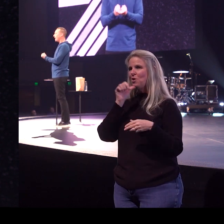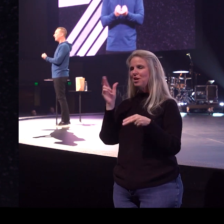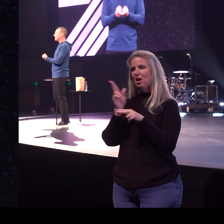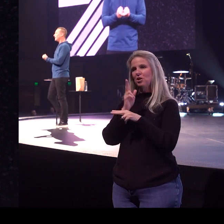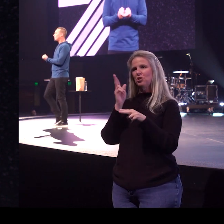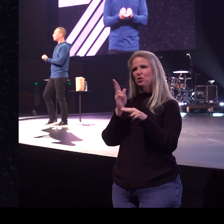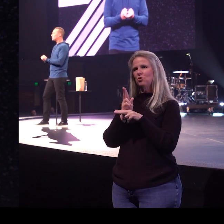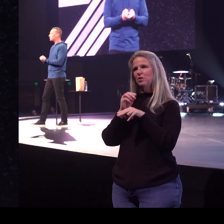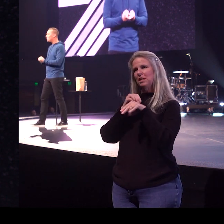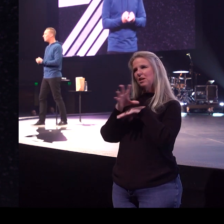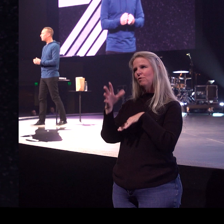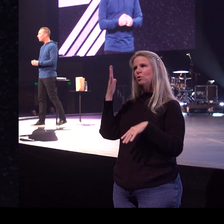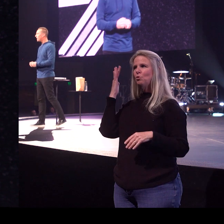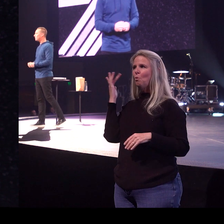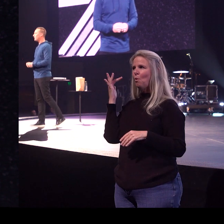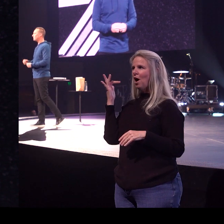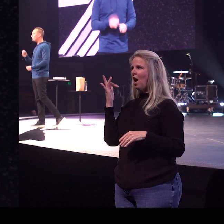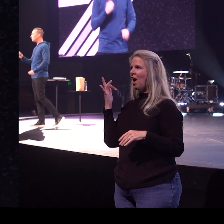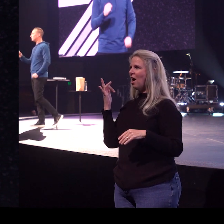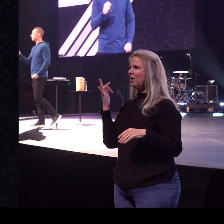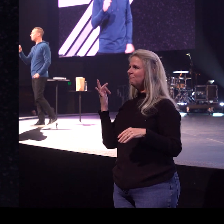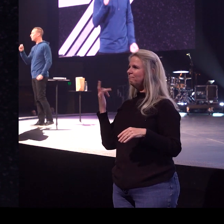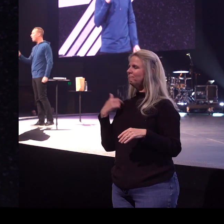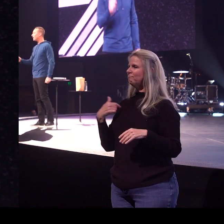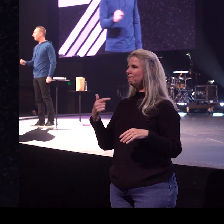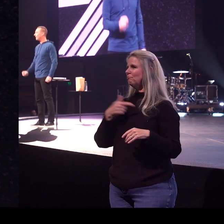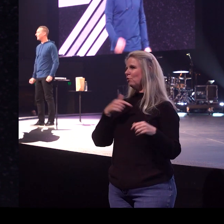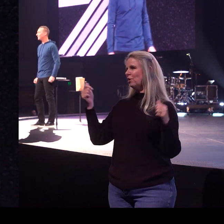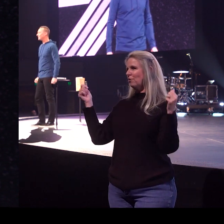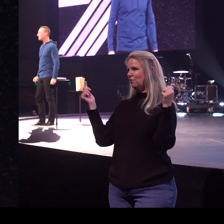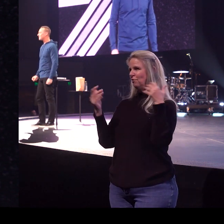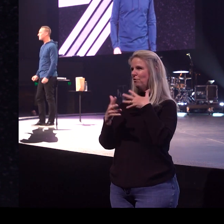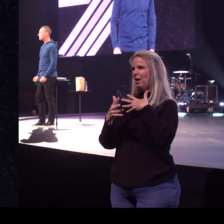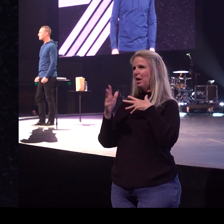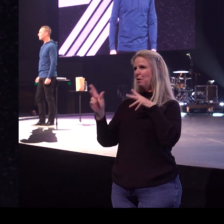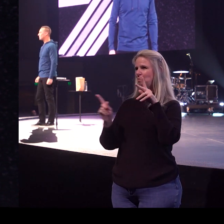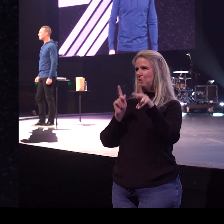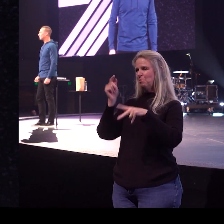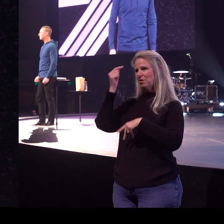You know why? Because we're so afraid of being viewed as a fraud.